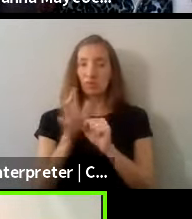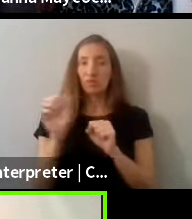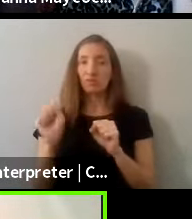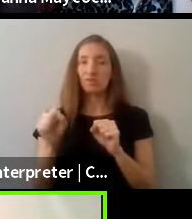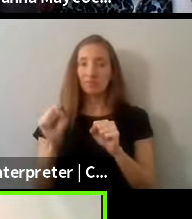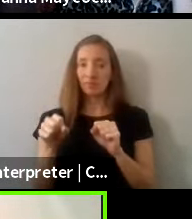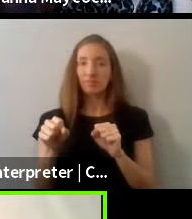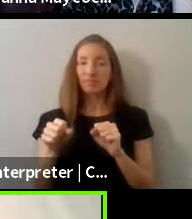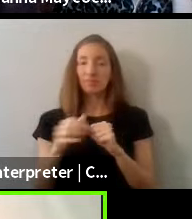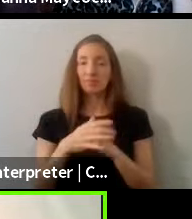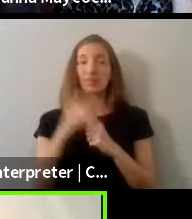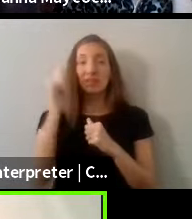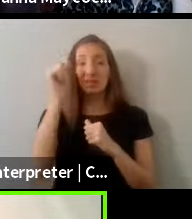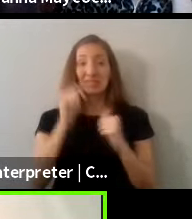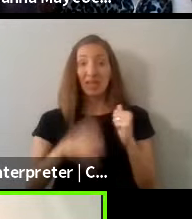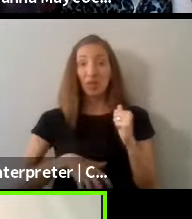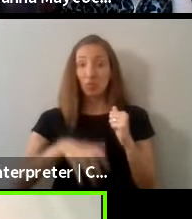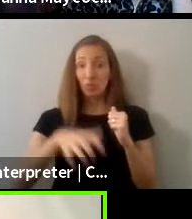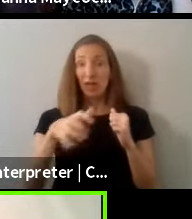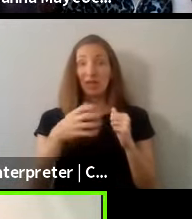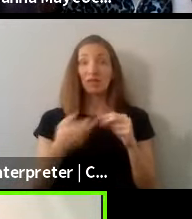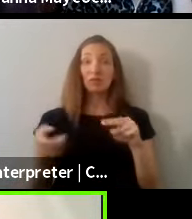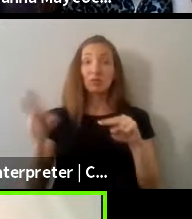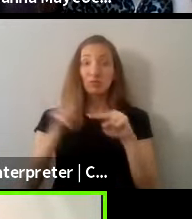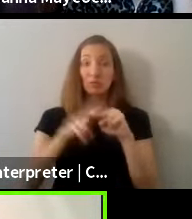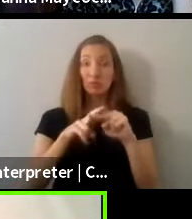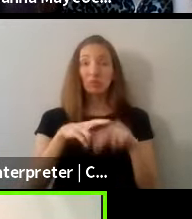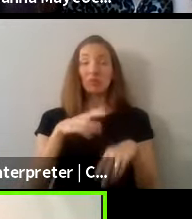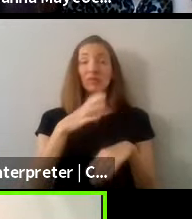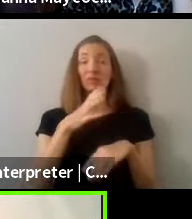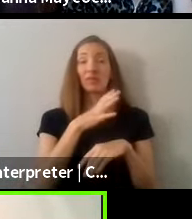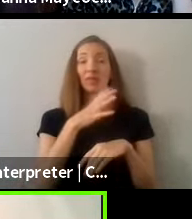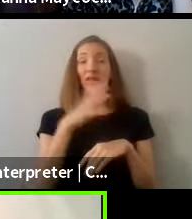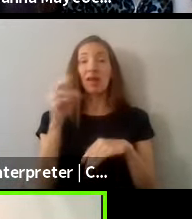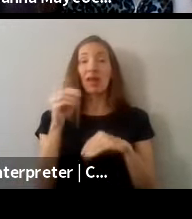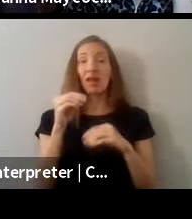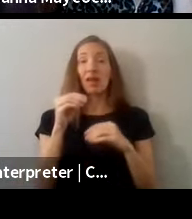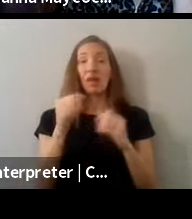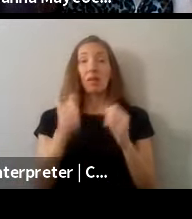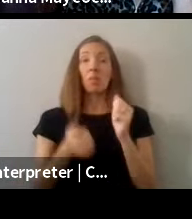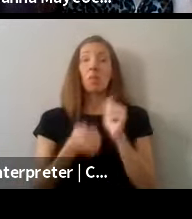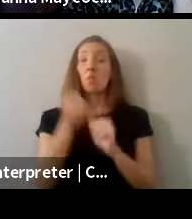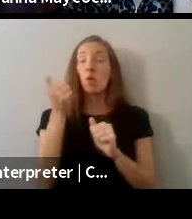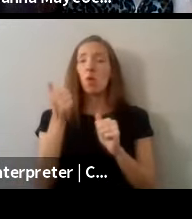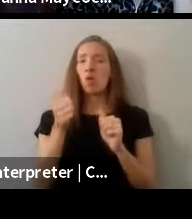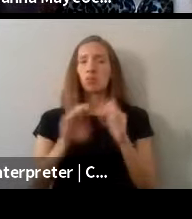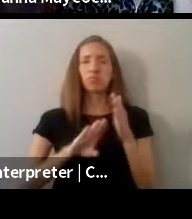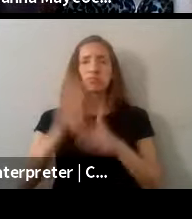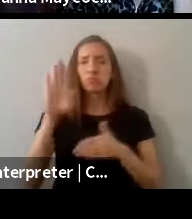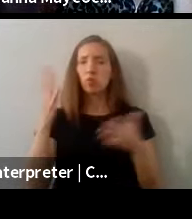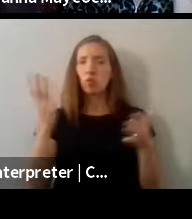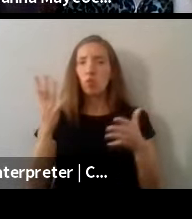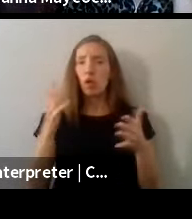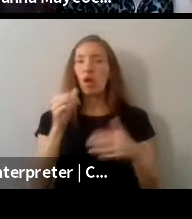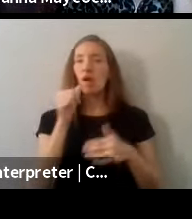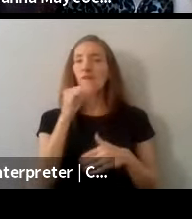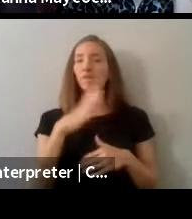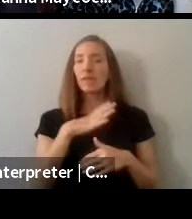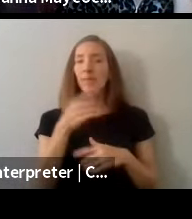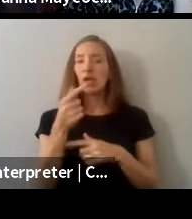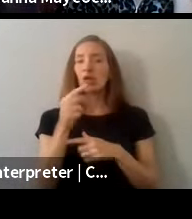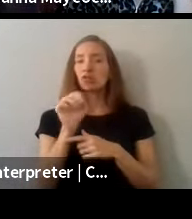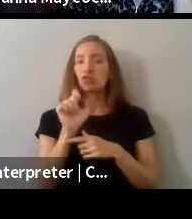increased, but the shoot or the spike was in female genital mutilation. And that made us, you know, wake